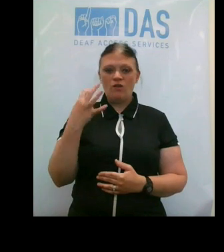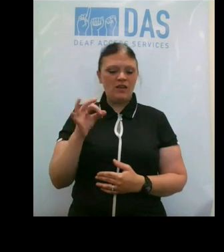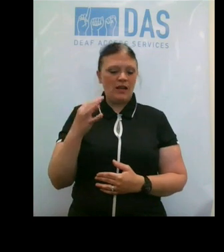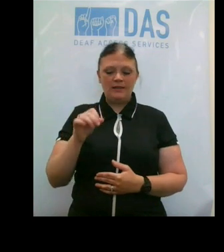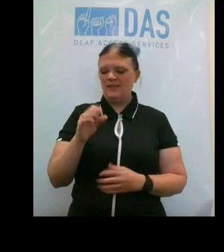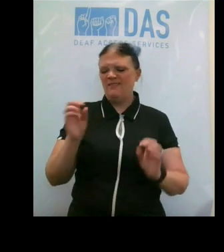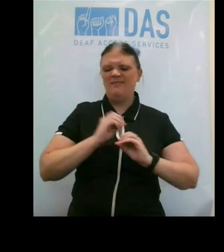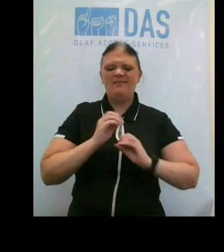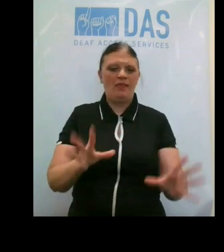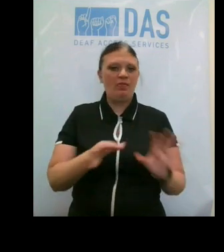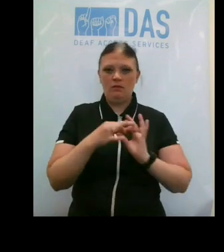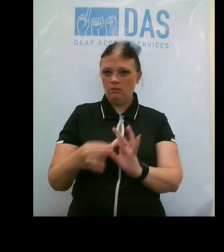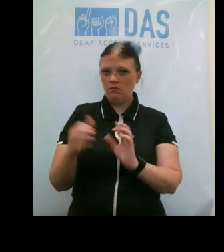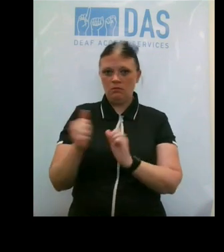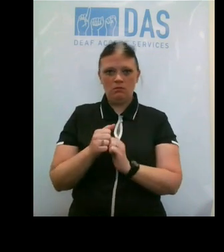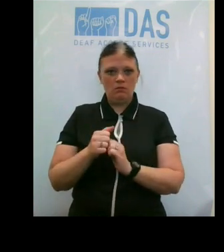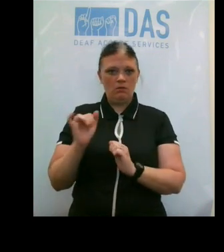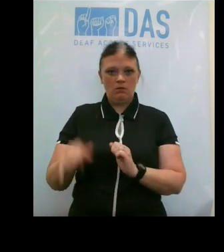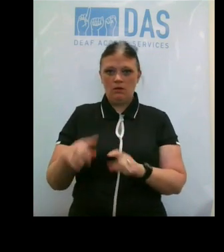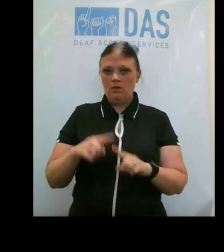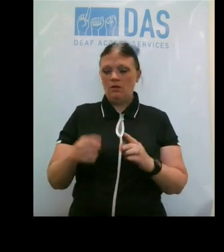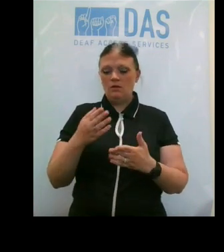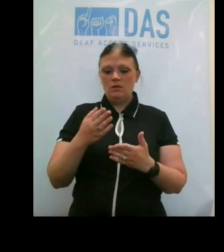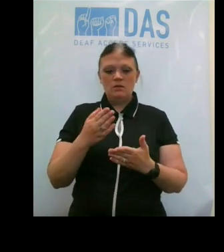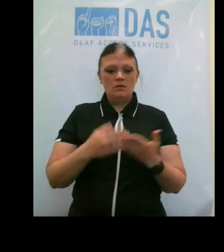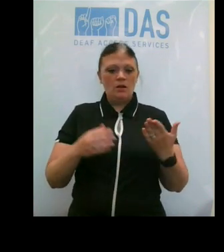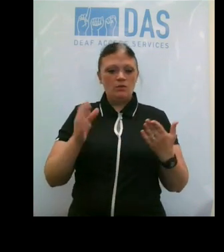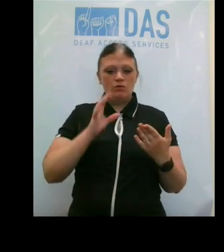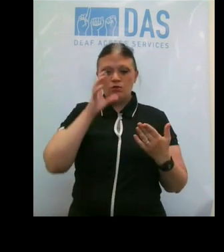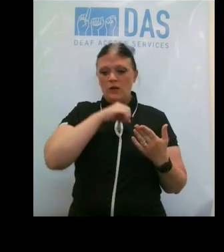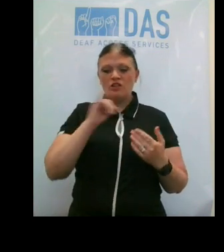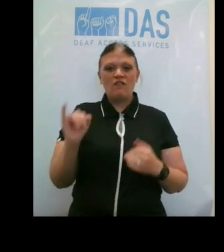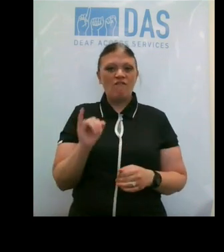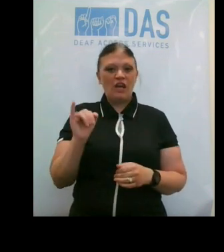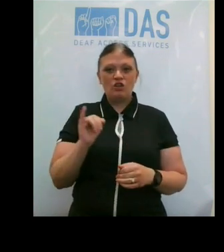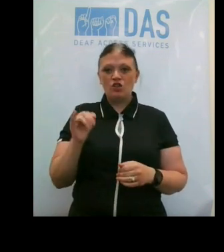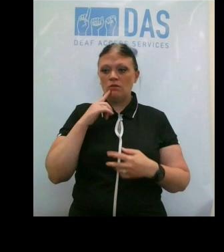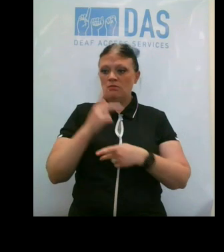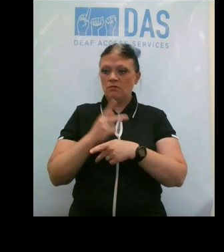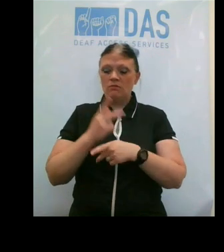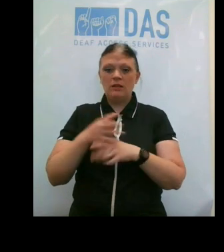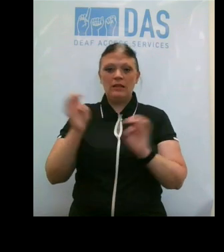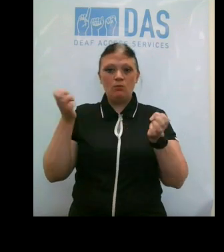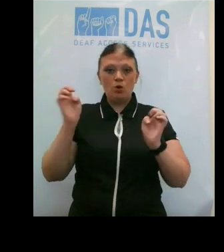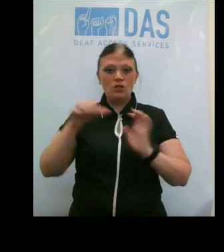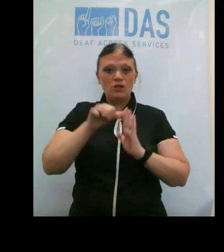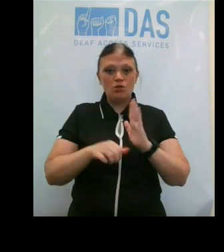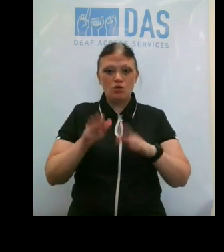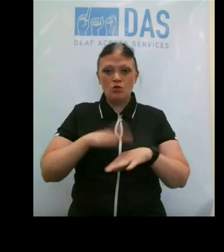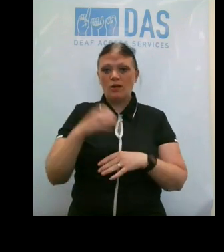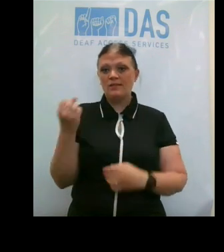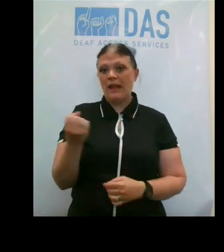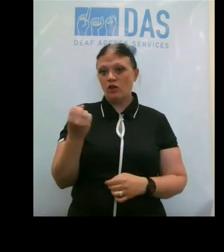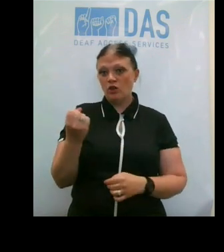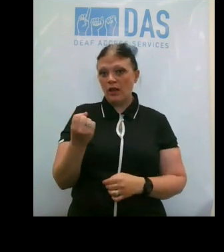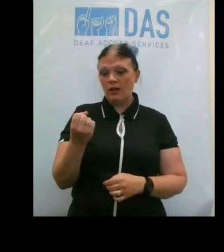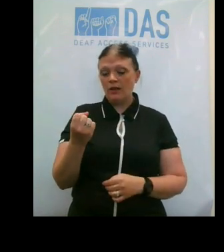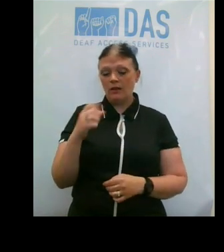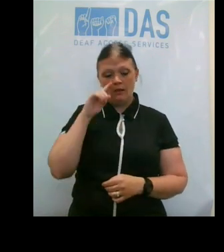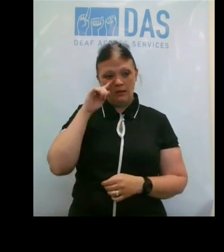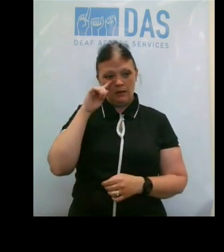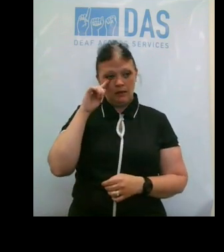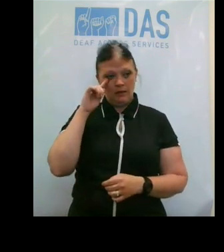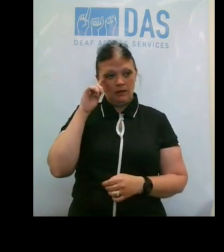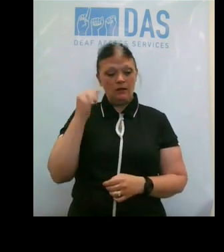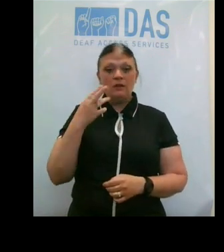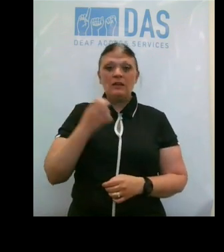COVID, but he has some strange infection that they've been trying to deal with. He had emergency surgery on Saturday. I know he's quite mad